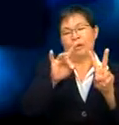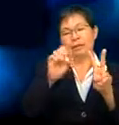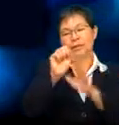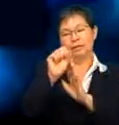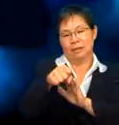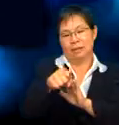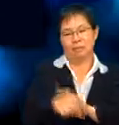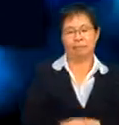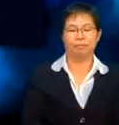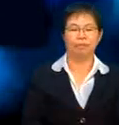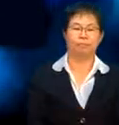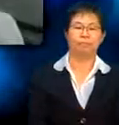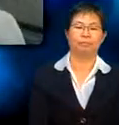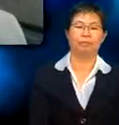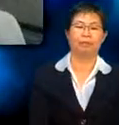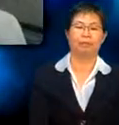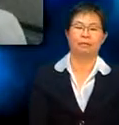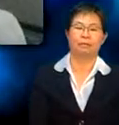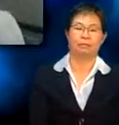seconds.